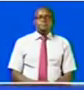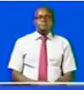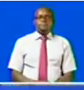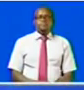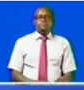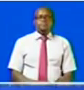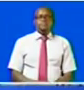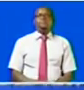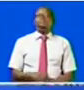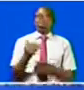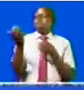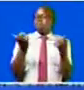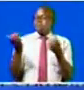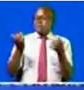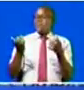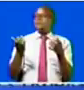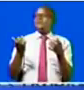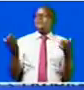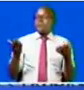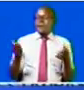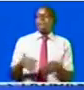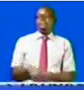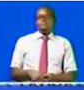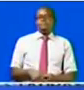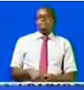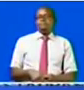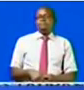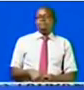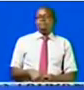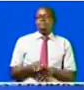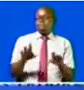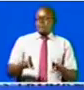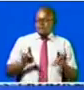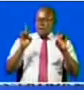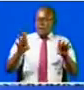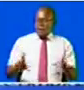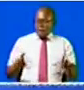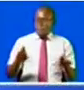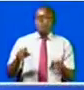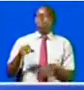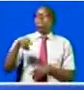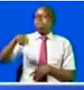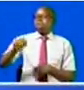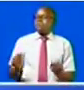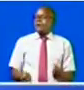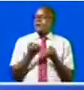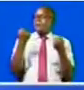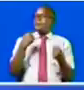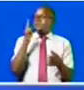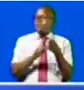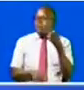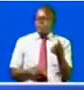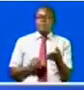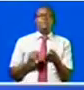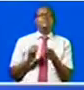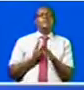It is at this business premise in Kitengela where Senator Paul Njoroge alleges it all happened. He says more